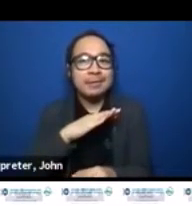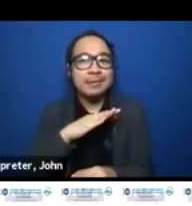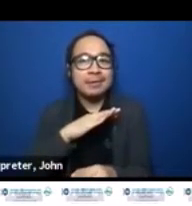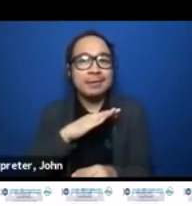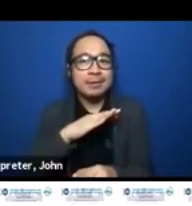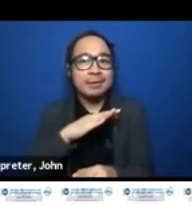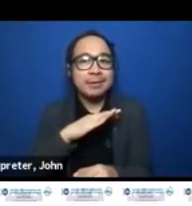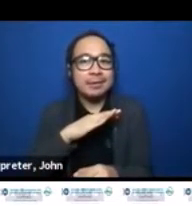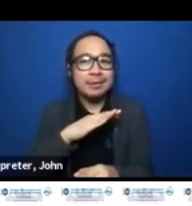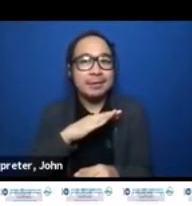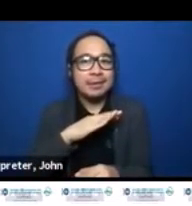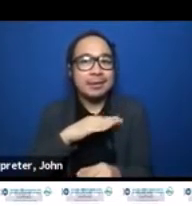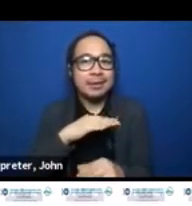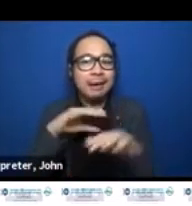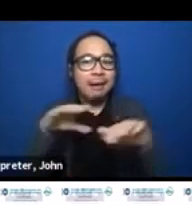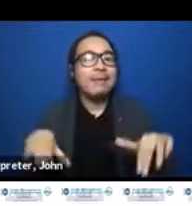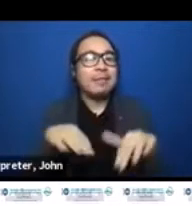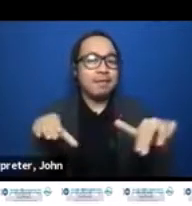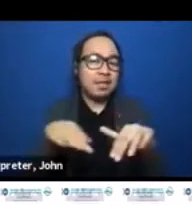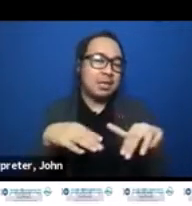limits the woman's activity